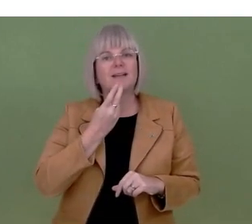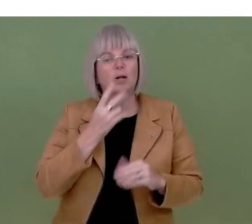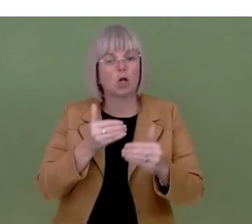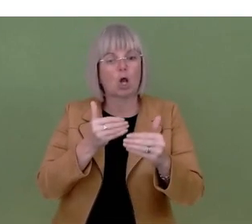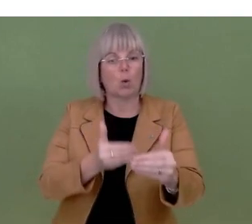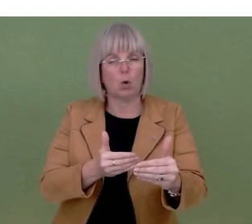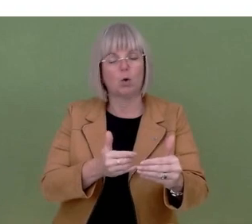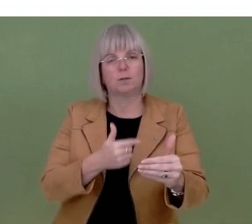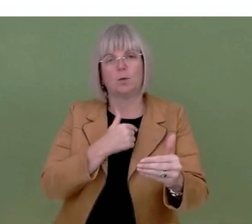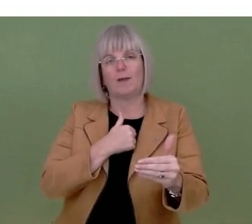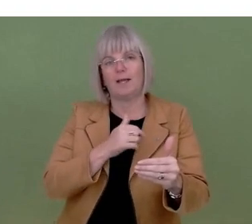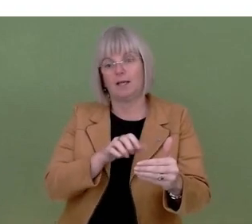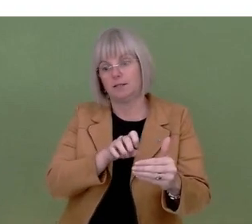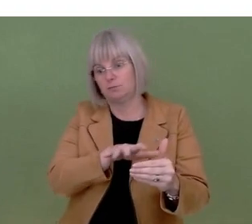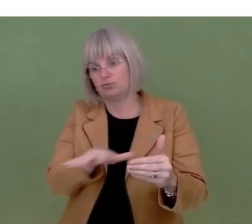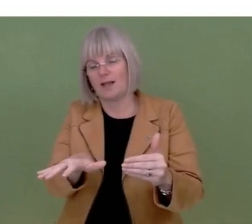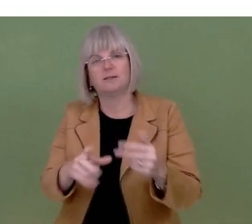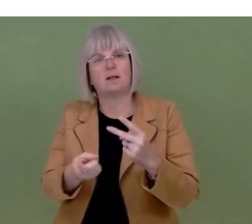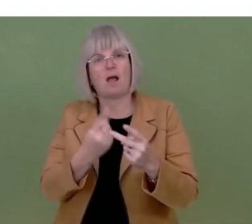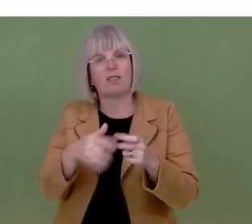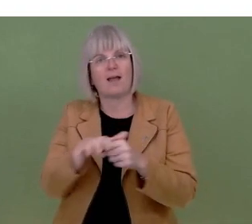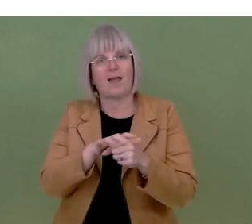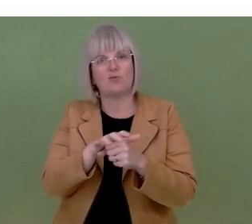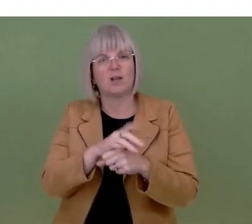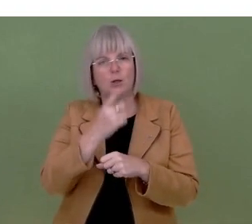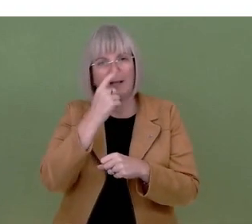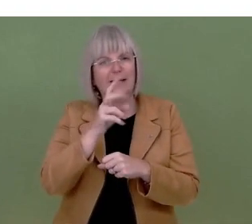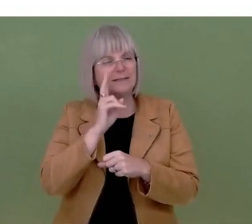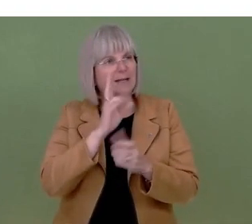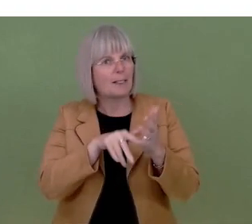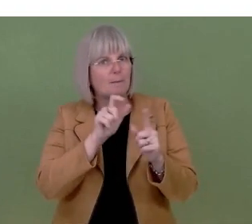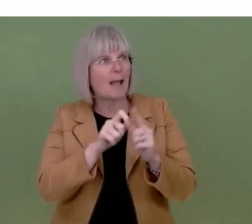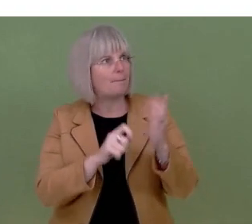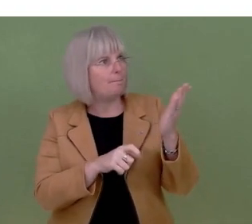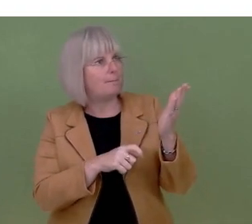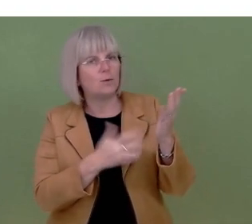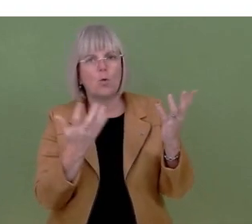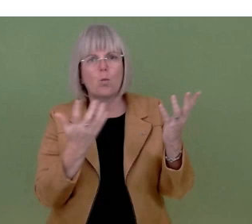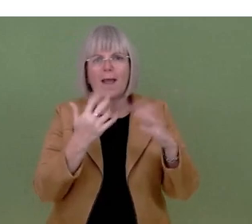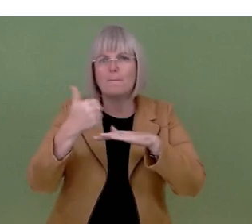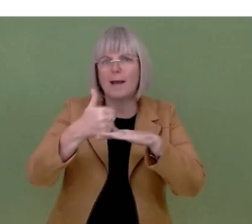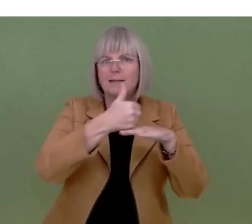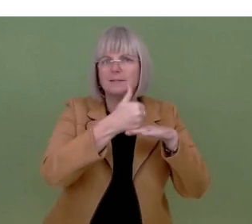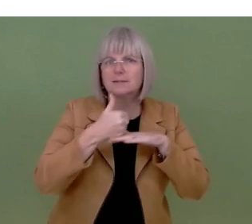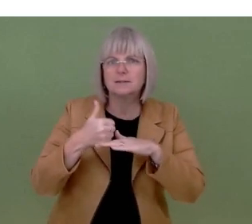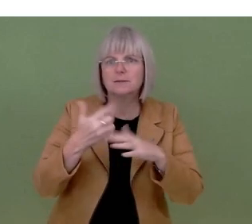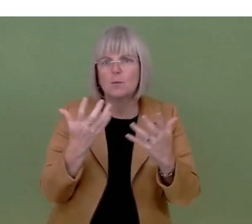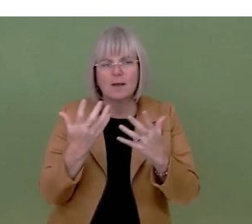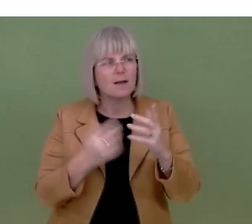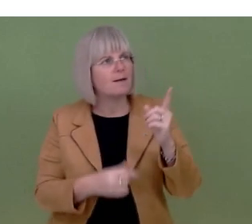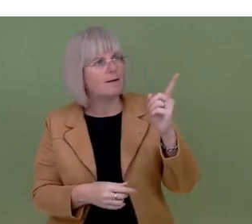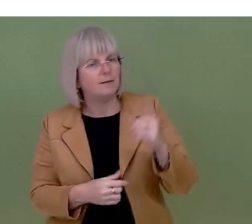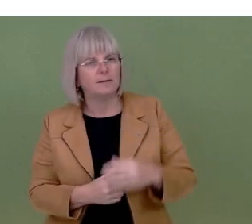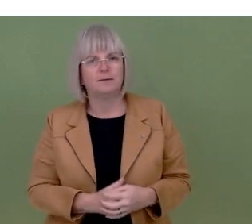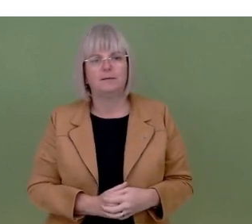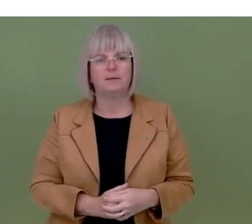areas, and there's a little map there on the right of where those TAPs and APs are based across the PCN settings in Lancashire, South Cumbria,